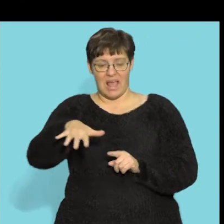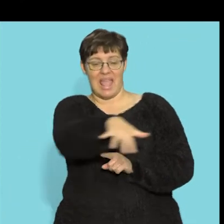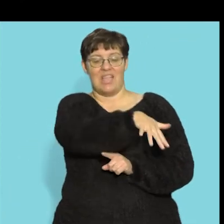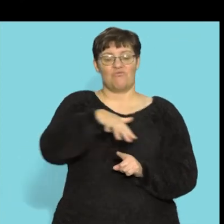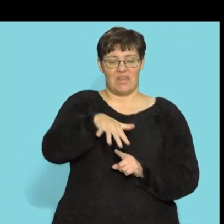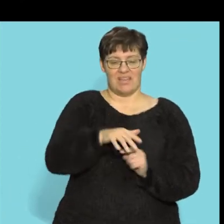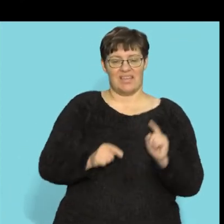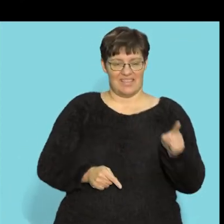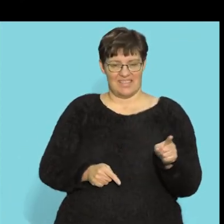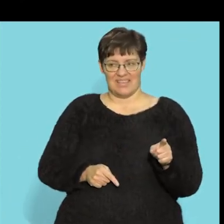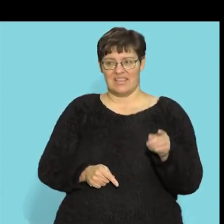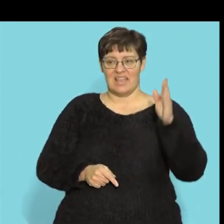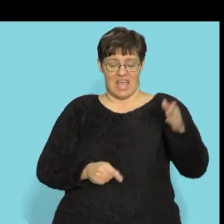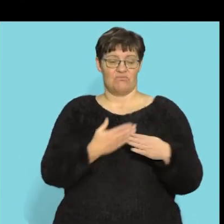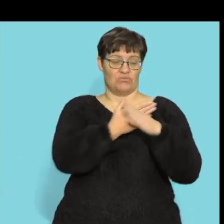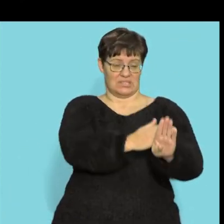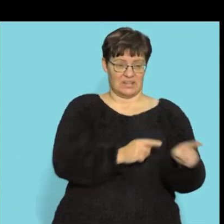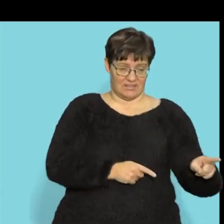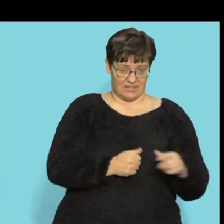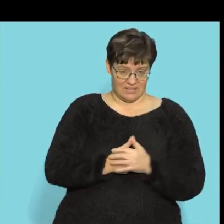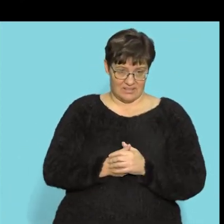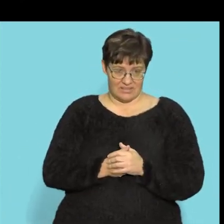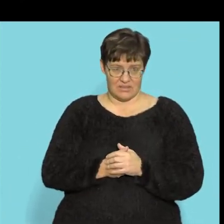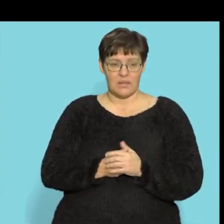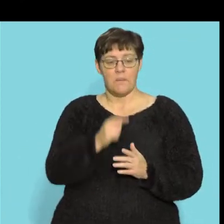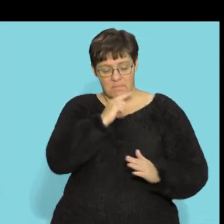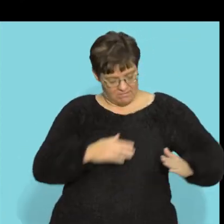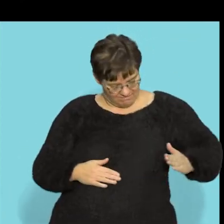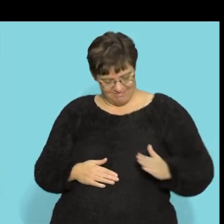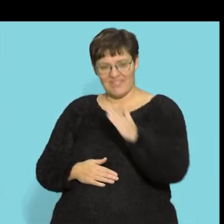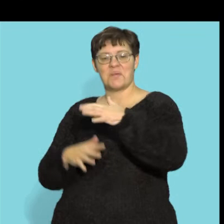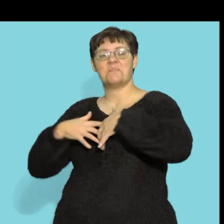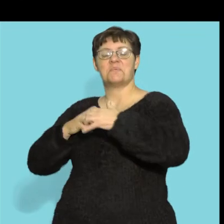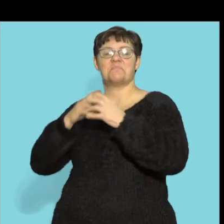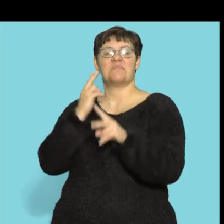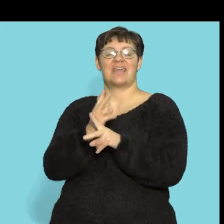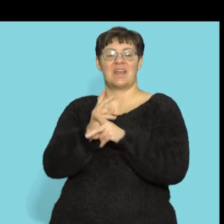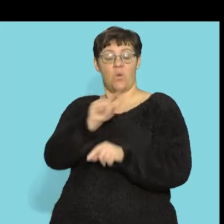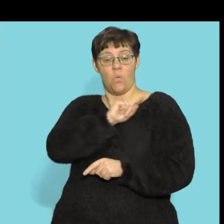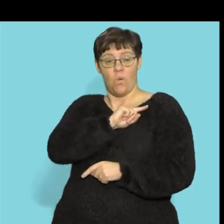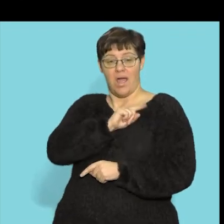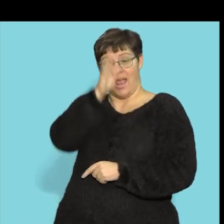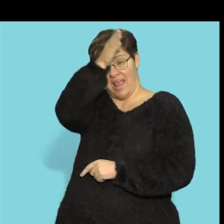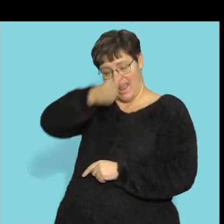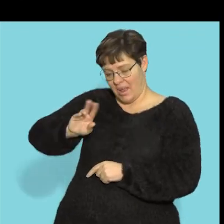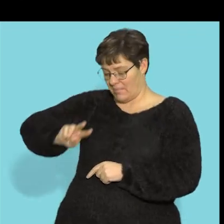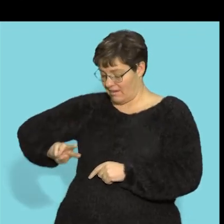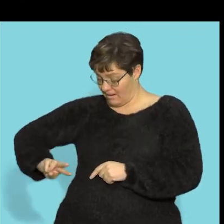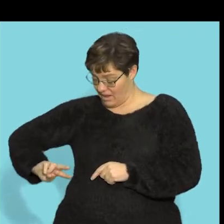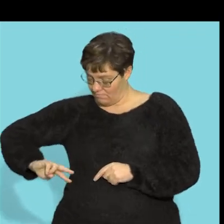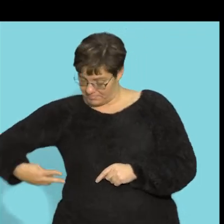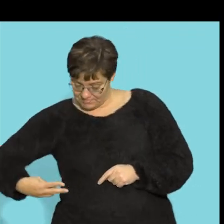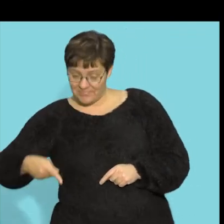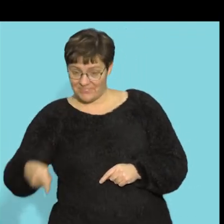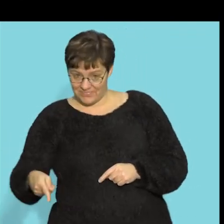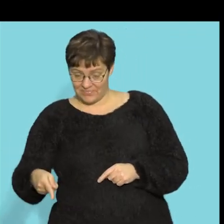area and the resistance. So there is a linear graph that we get from these results, and then we can